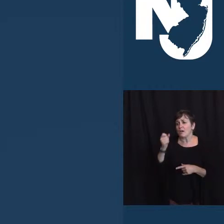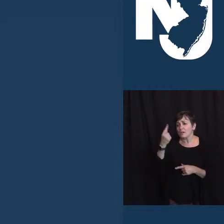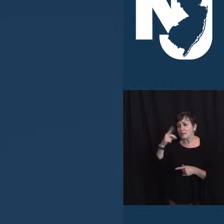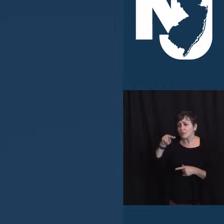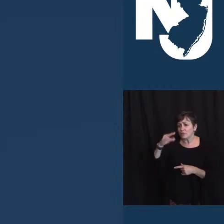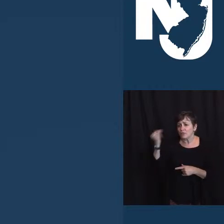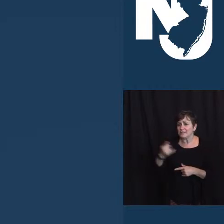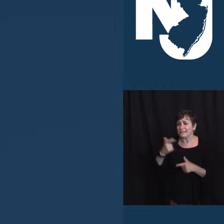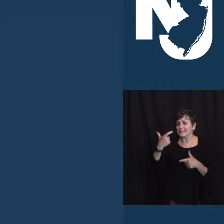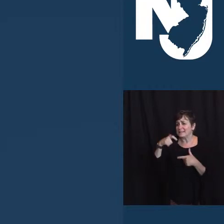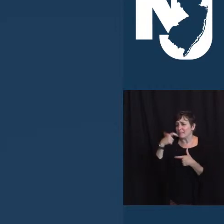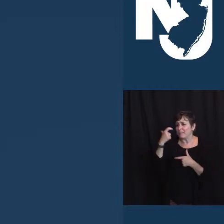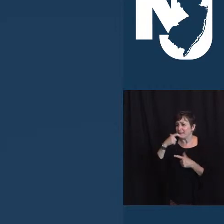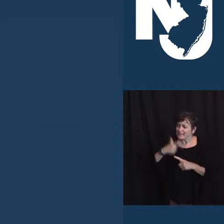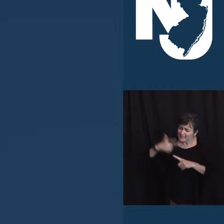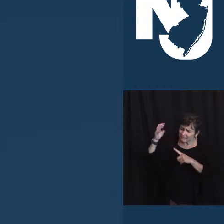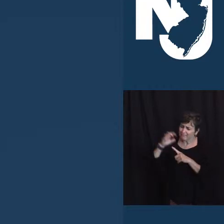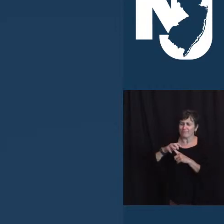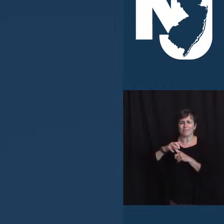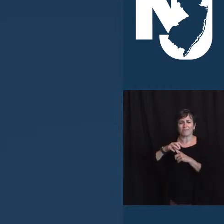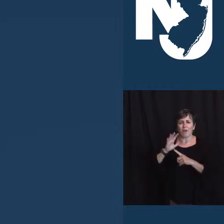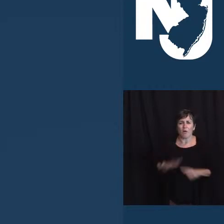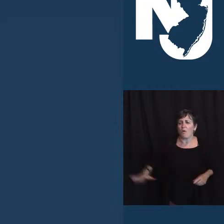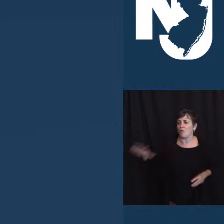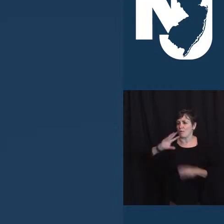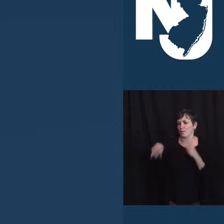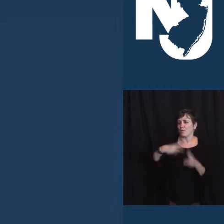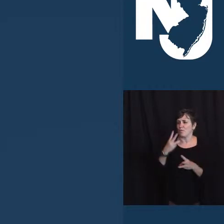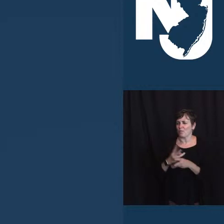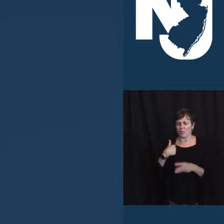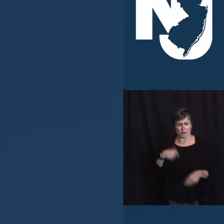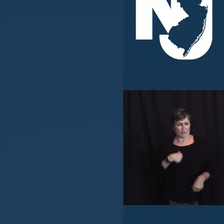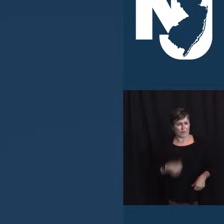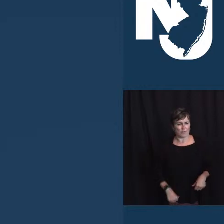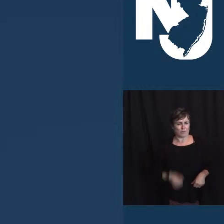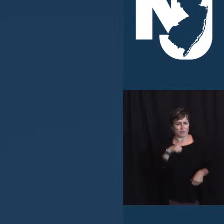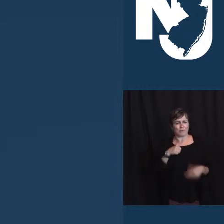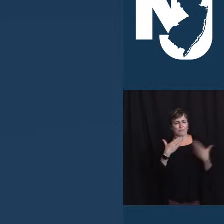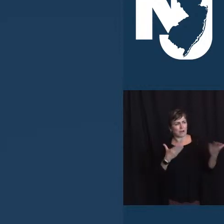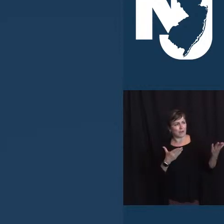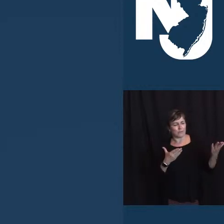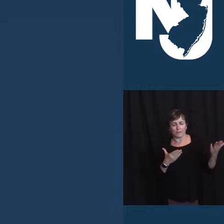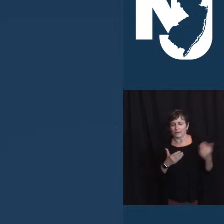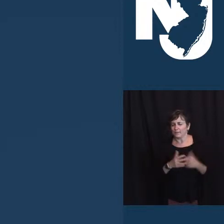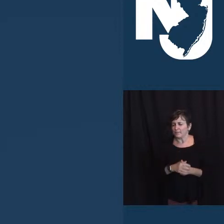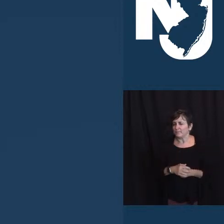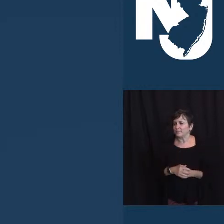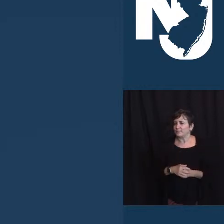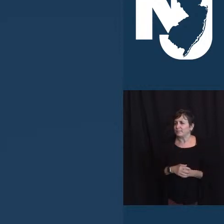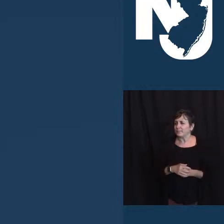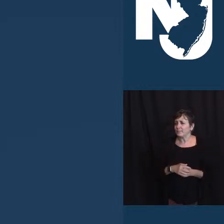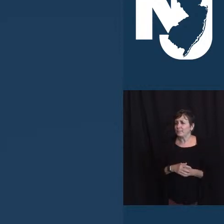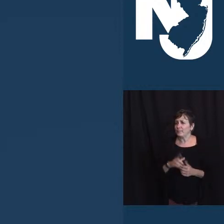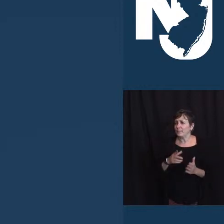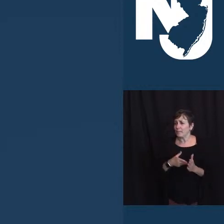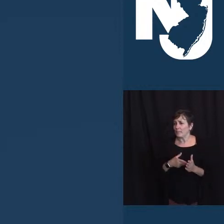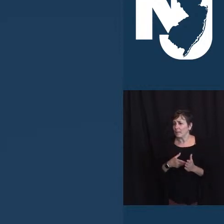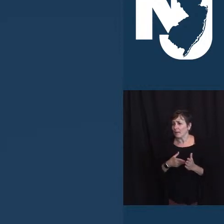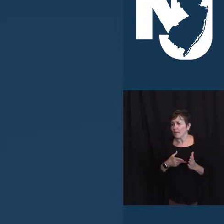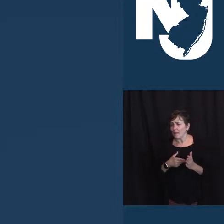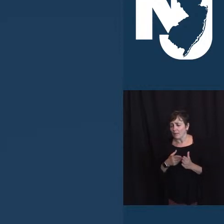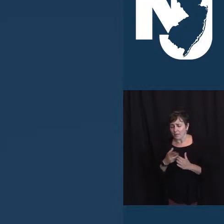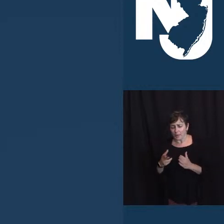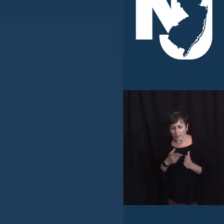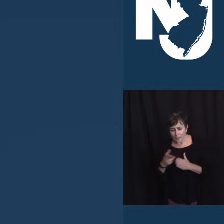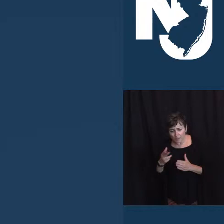world, and we hold that title because of the great work and vision of restaurateurs just like this guy, Frank Volpe. Honest folks who turn the humble